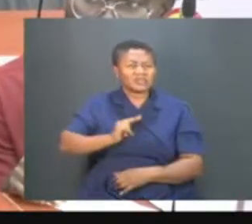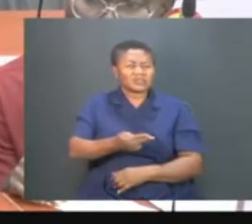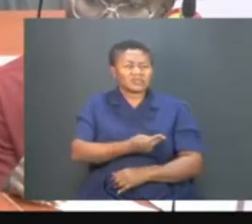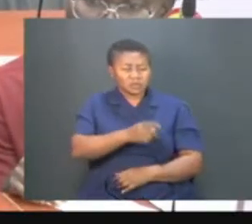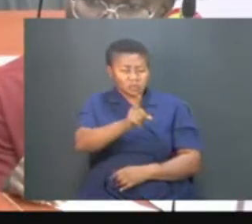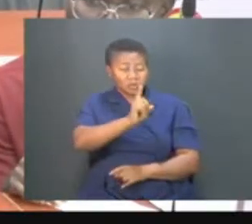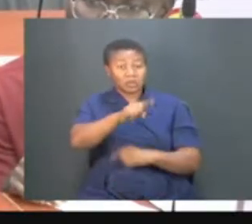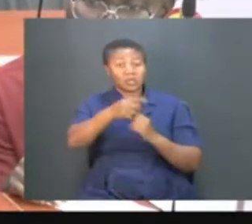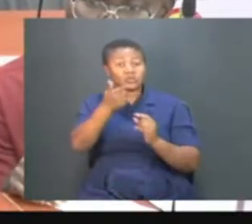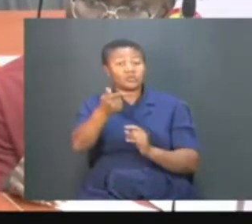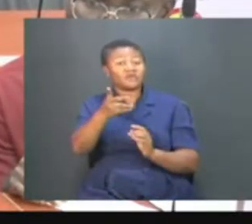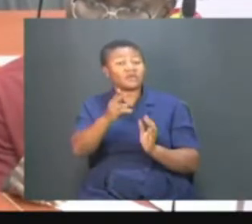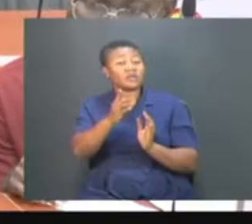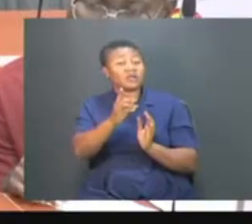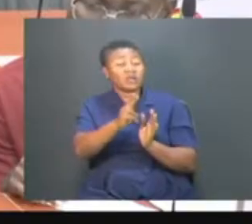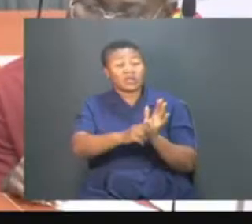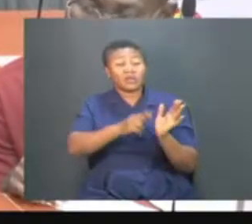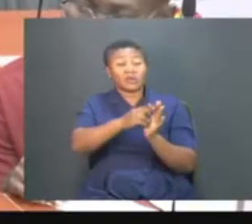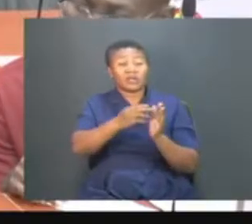economy.